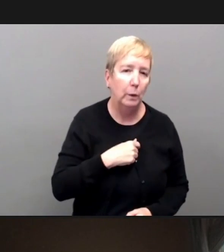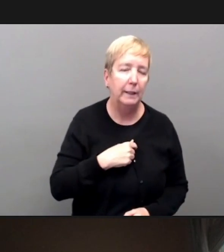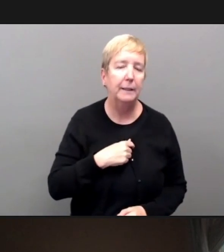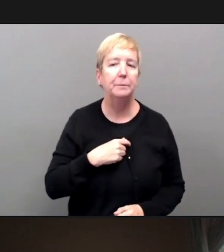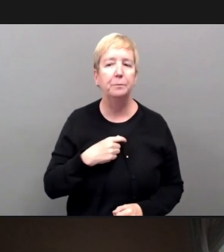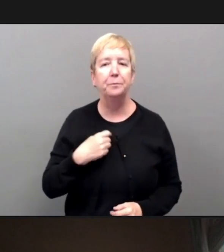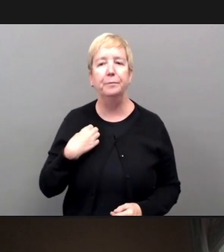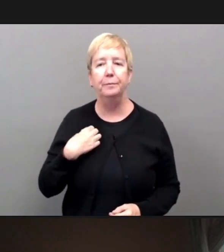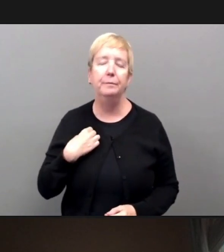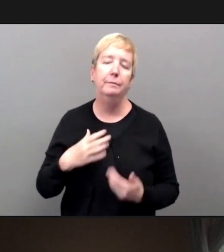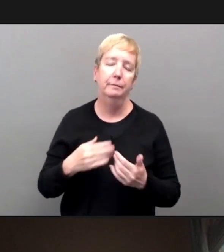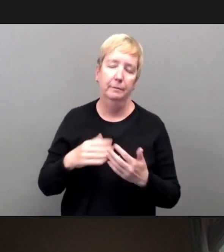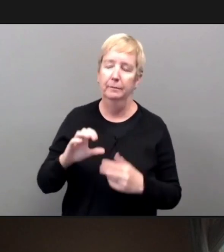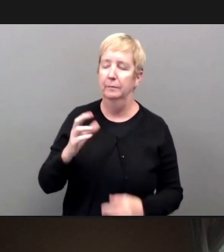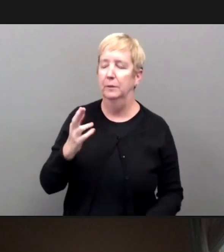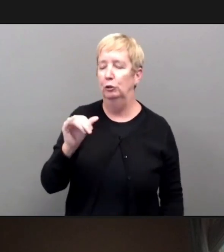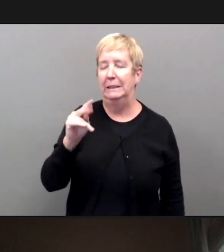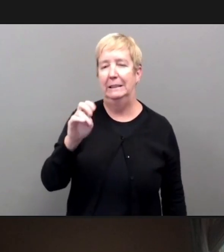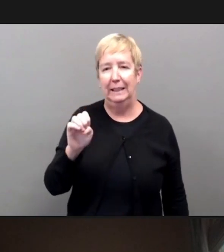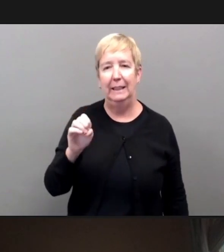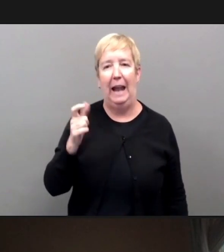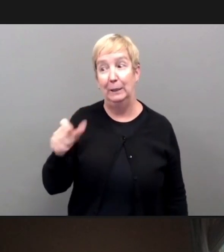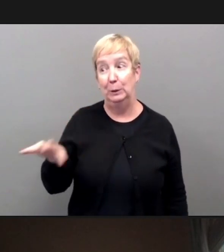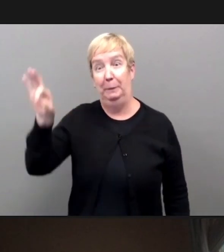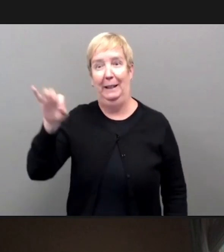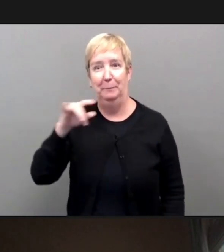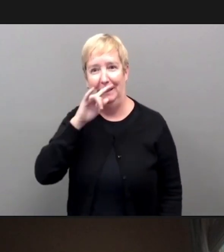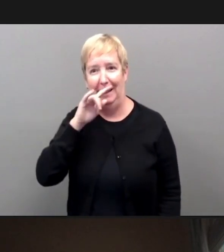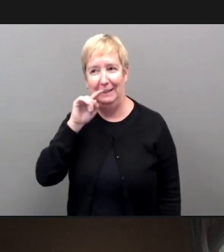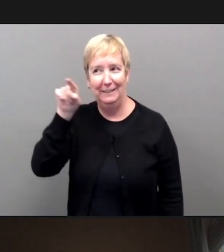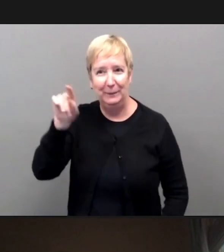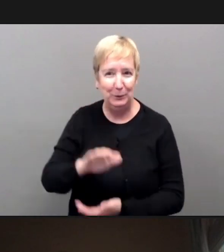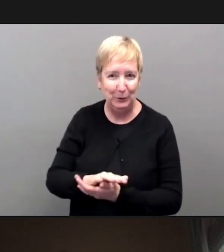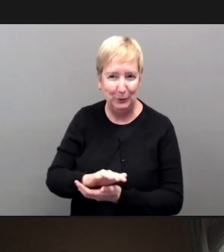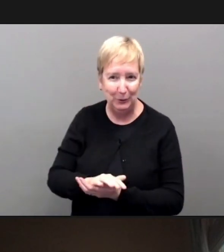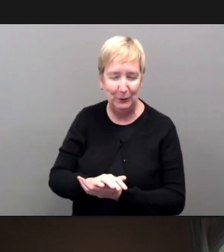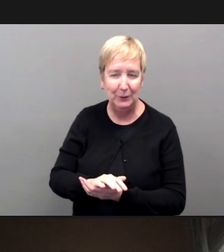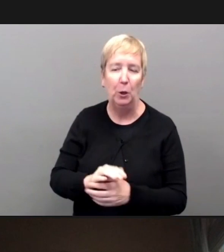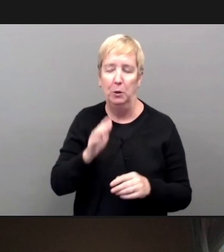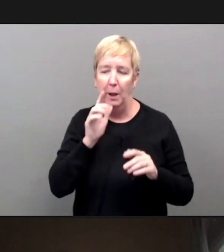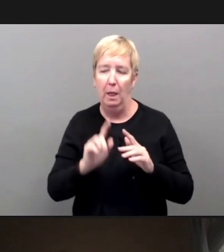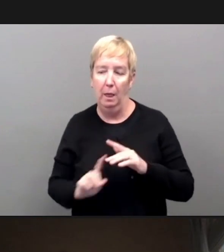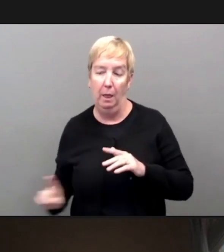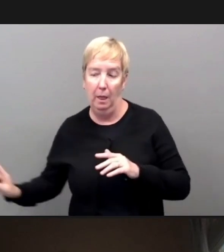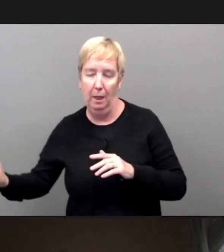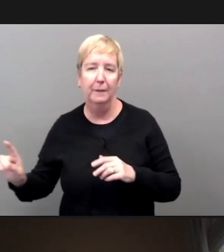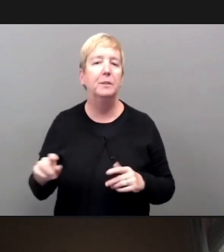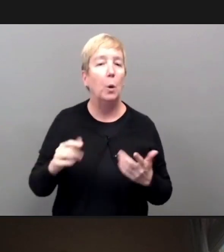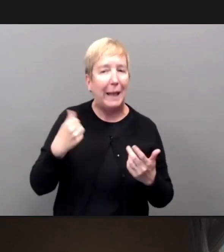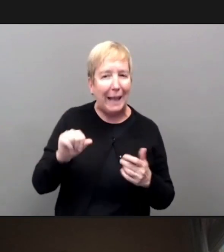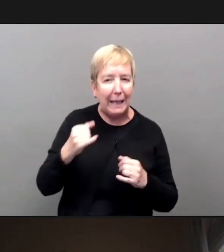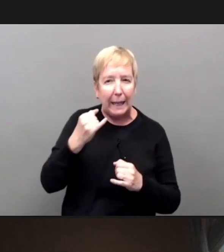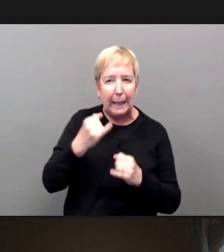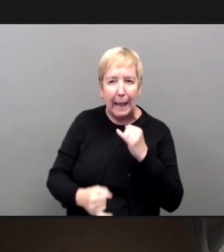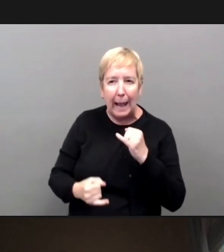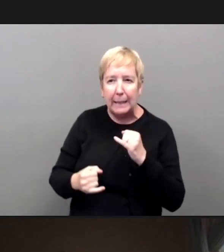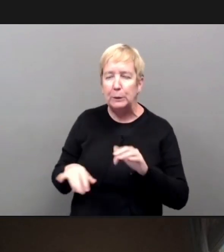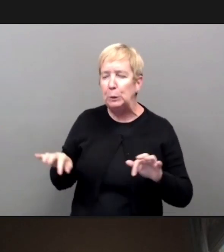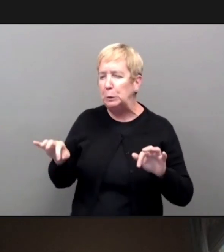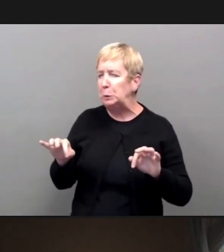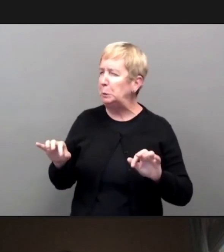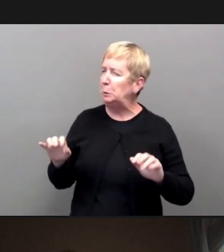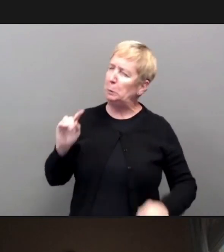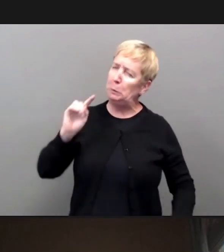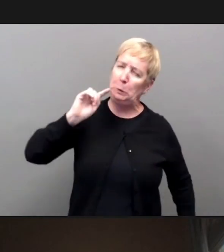So Christine has picking up one of her kids from school. Soon she'll slip away. So if we have any last really super hard